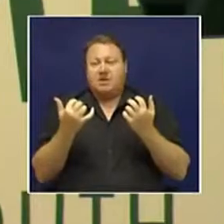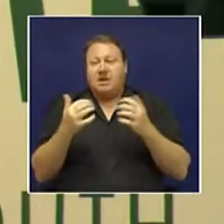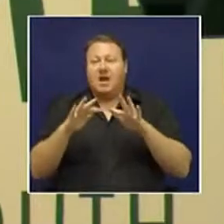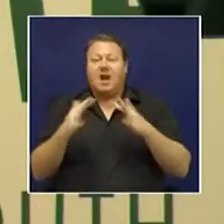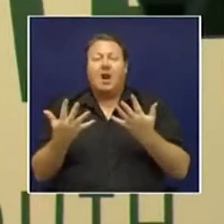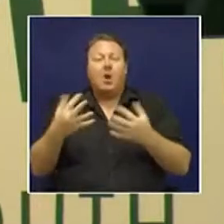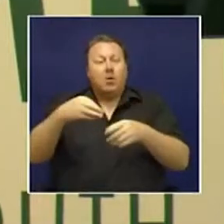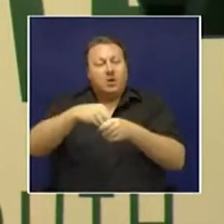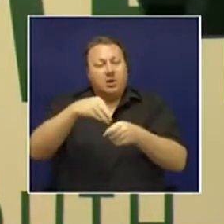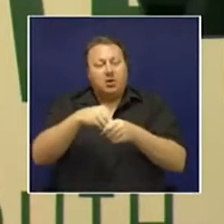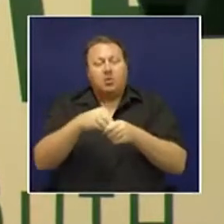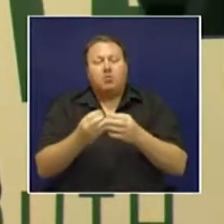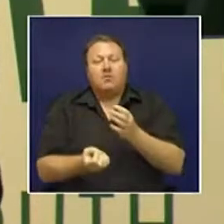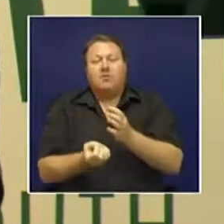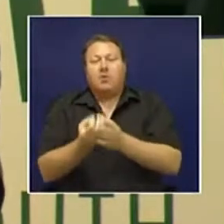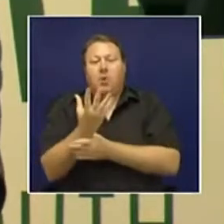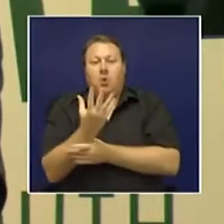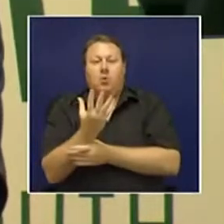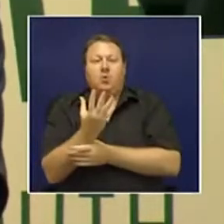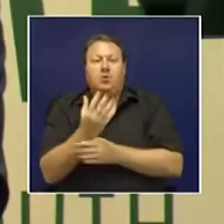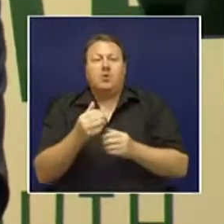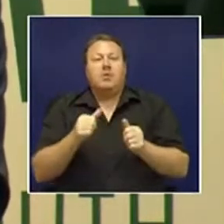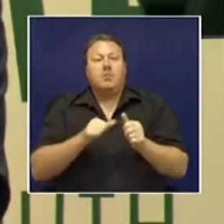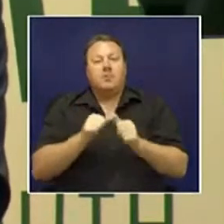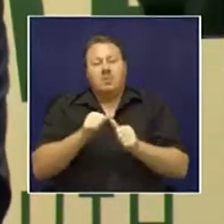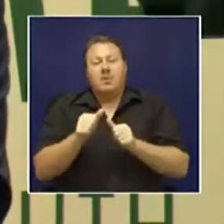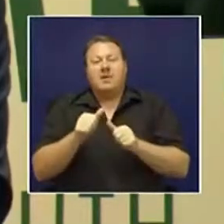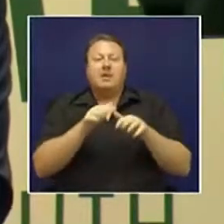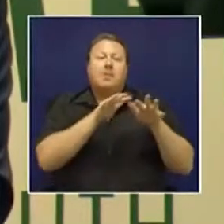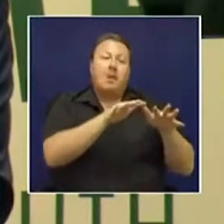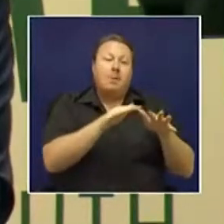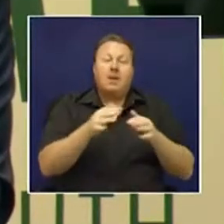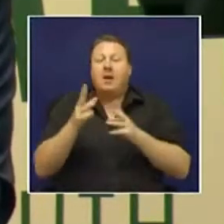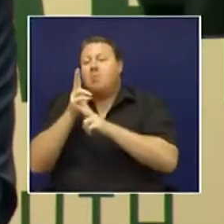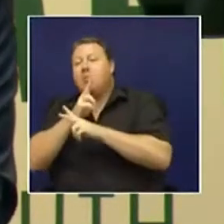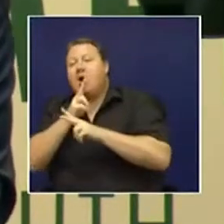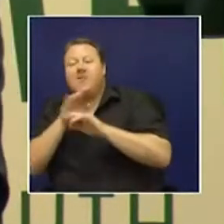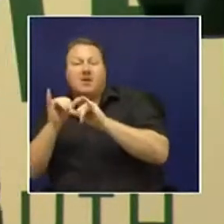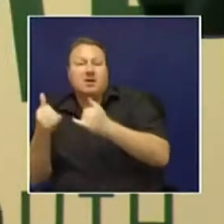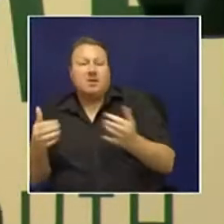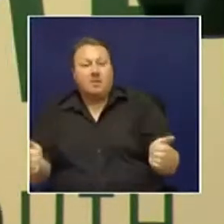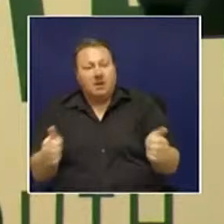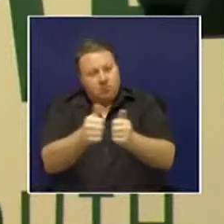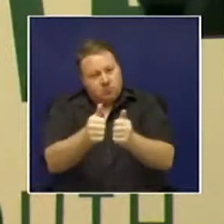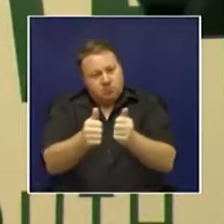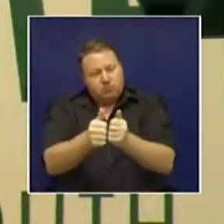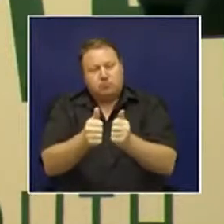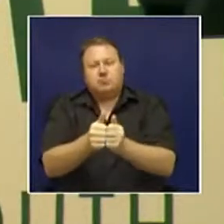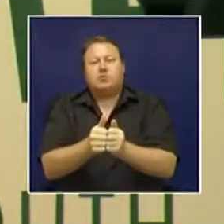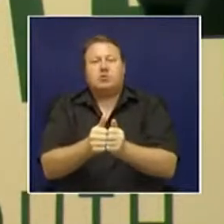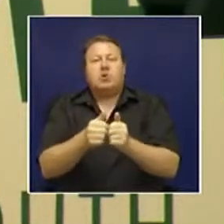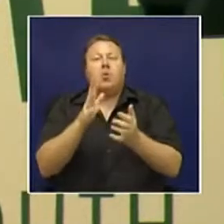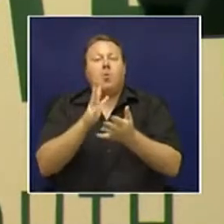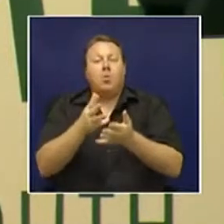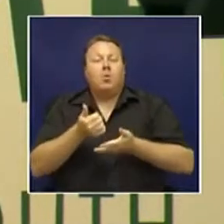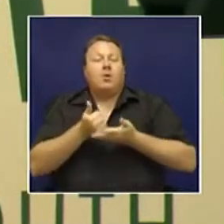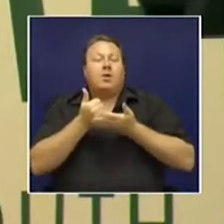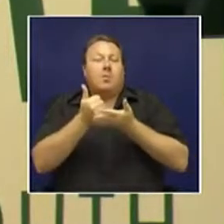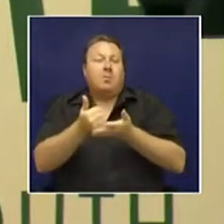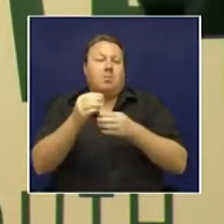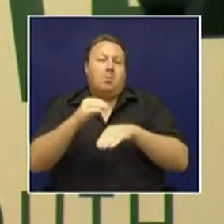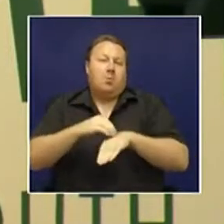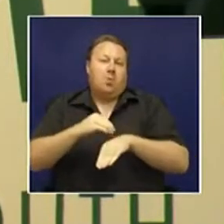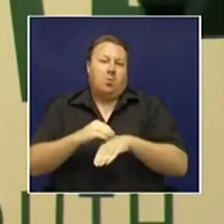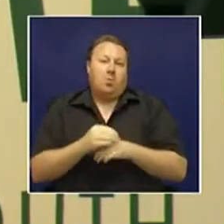the sustainability of public finances is a crucial part of achieving this greater freedom. It moves